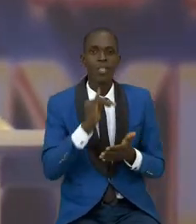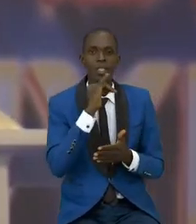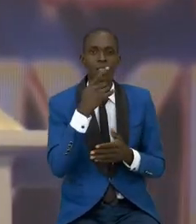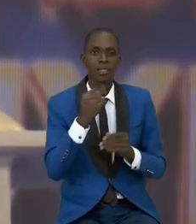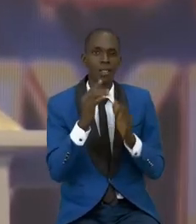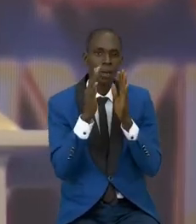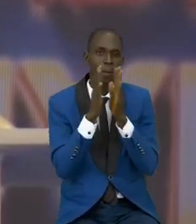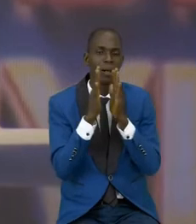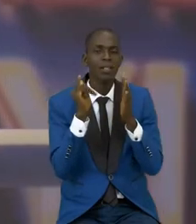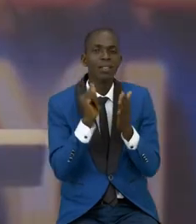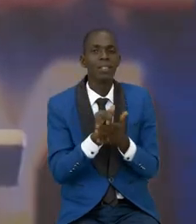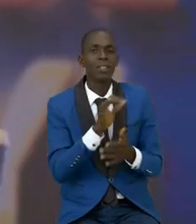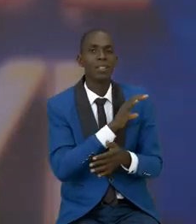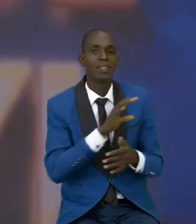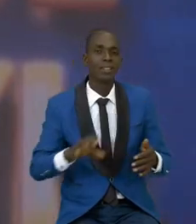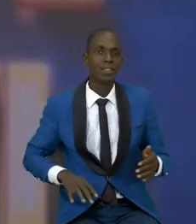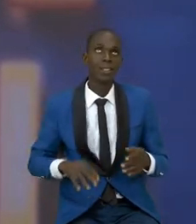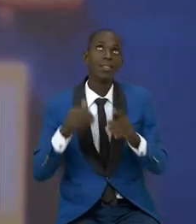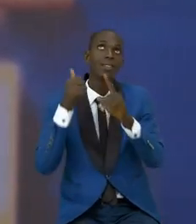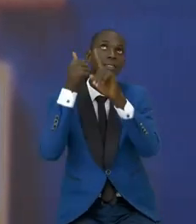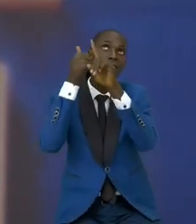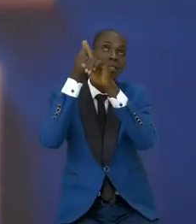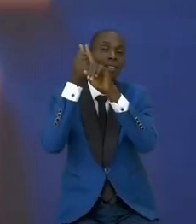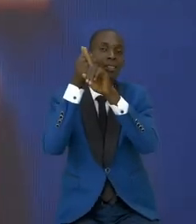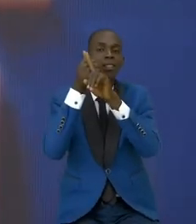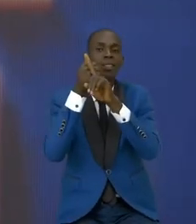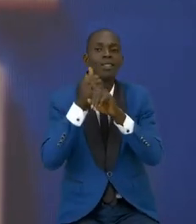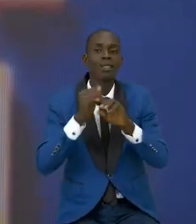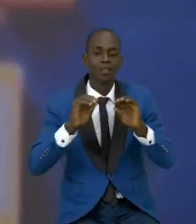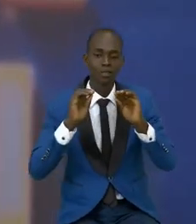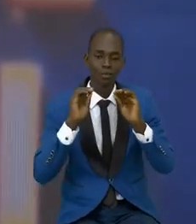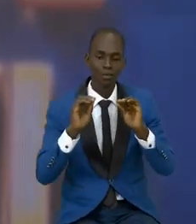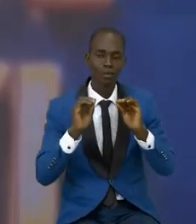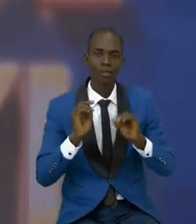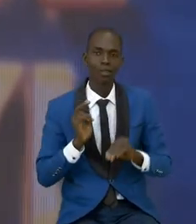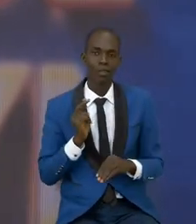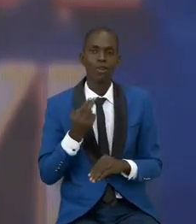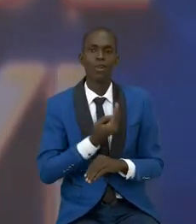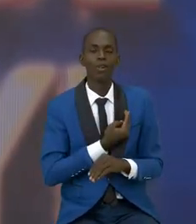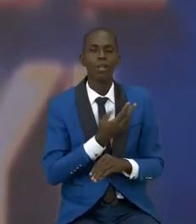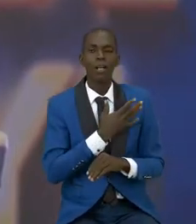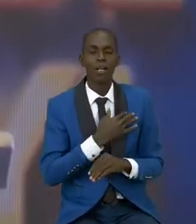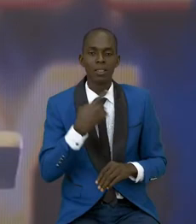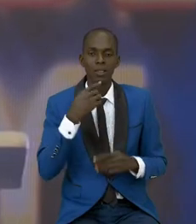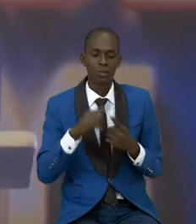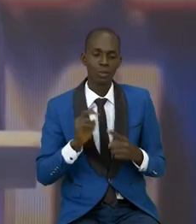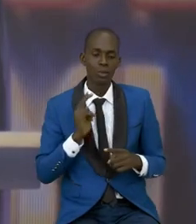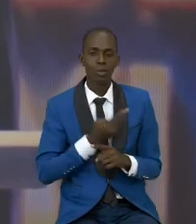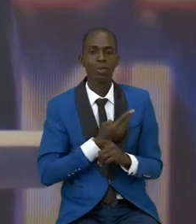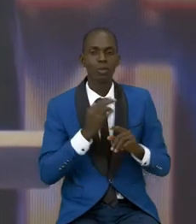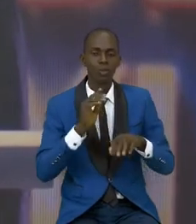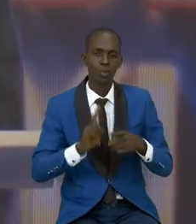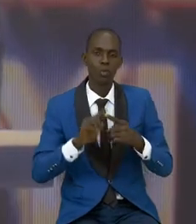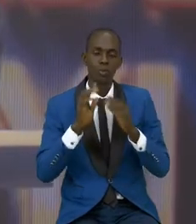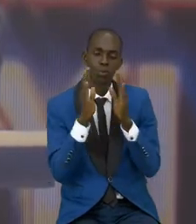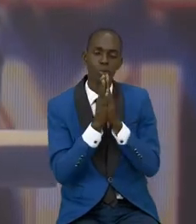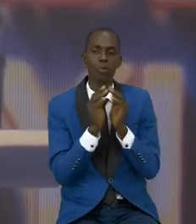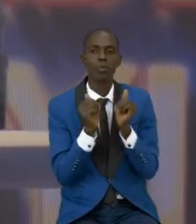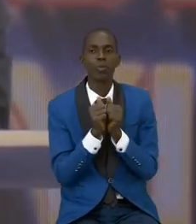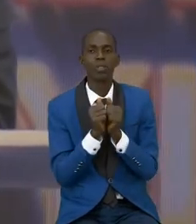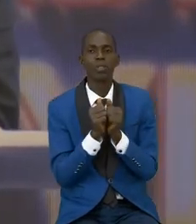that Christ himself taught us, and he told us how to pray. In